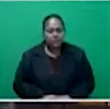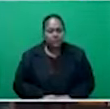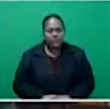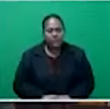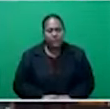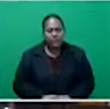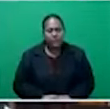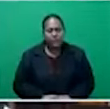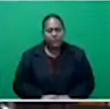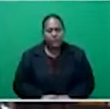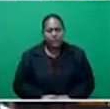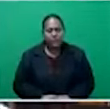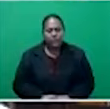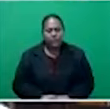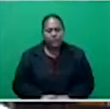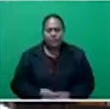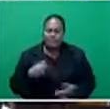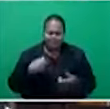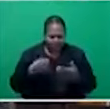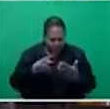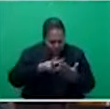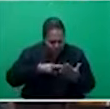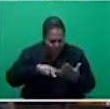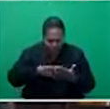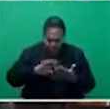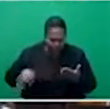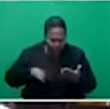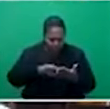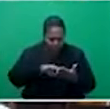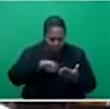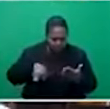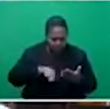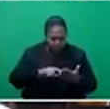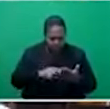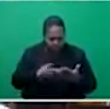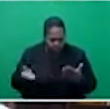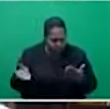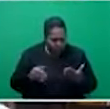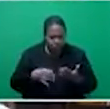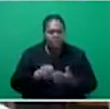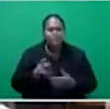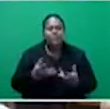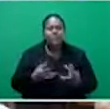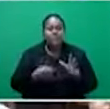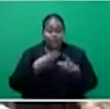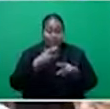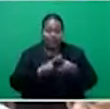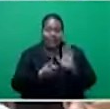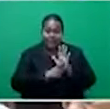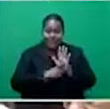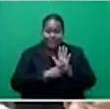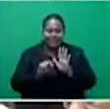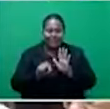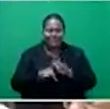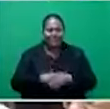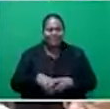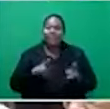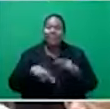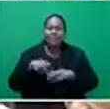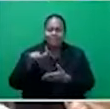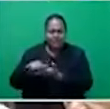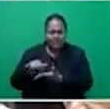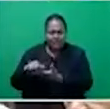I've spoken about that. Mr. Speaker, sir, the AFL Fiji Airways deal that they're going on